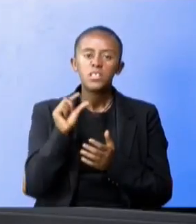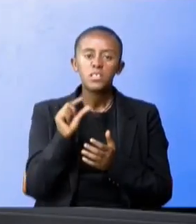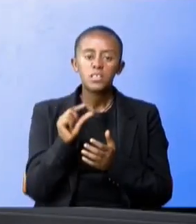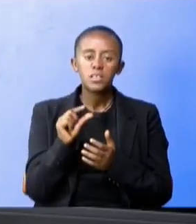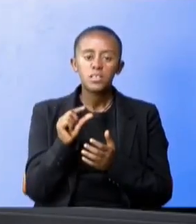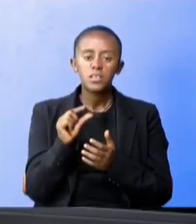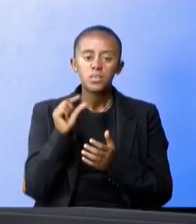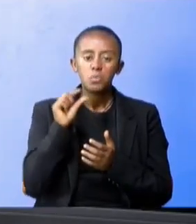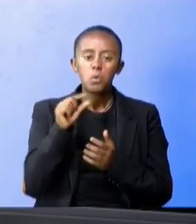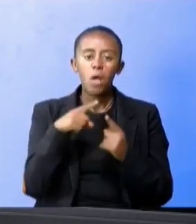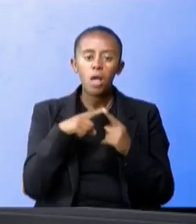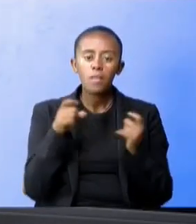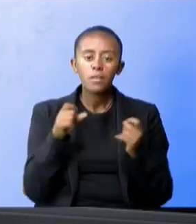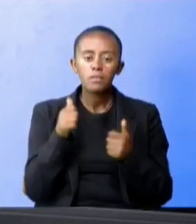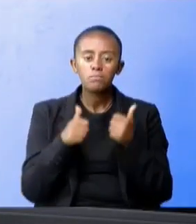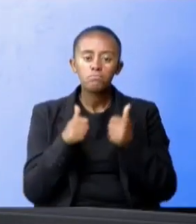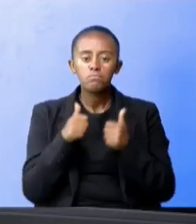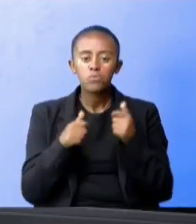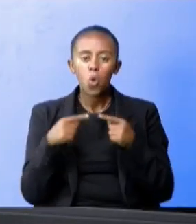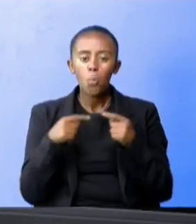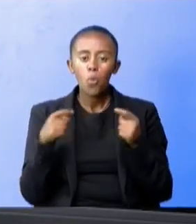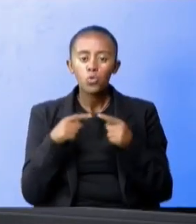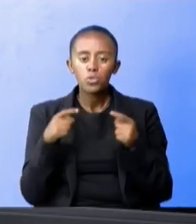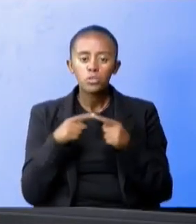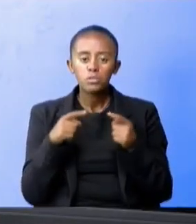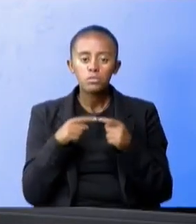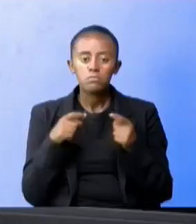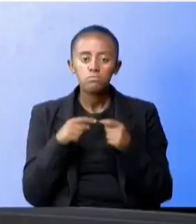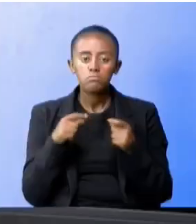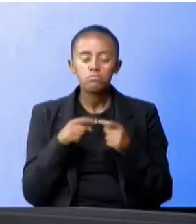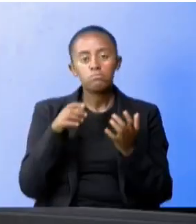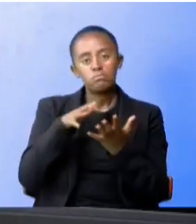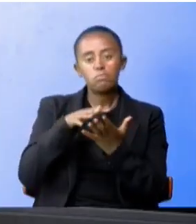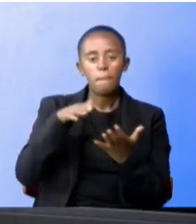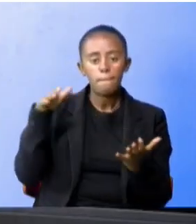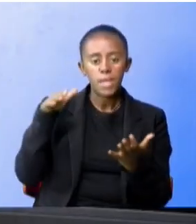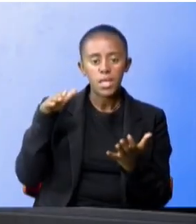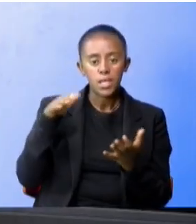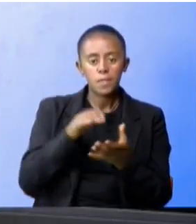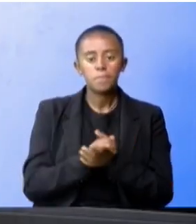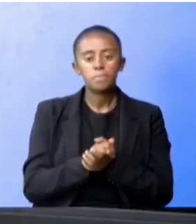antonym of small, which is the opposite of small, is big.